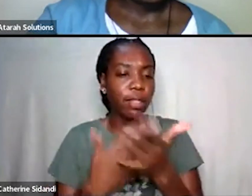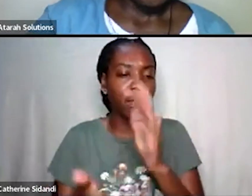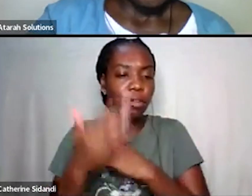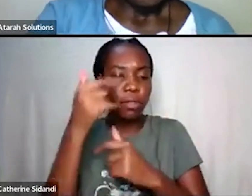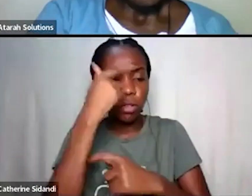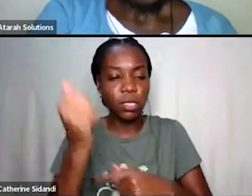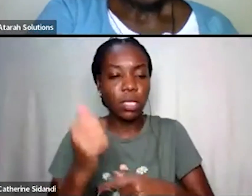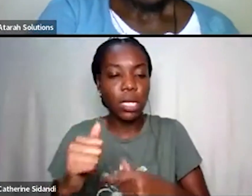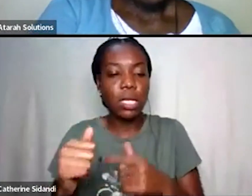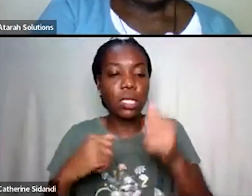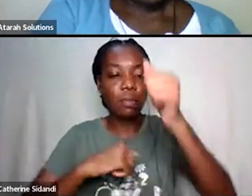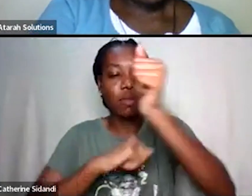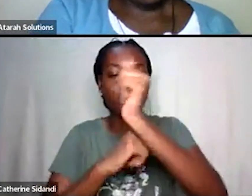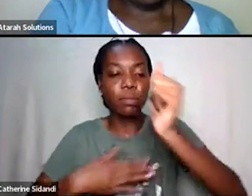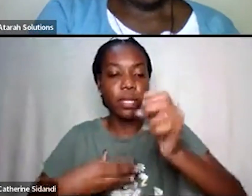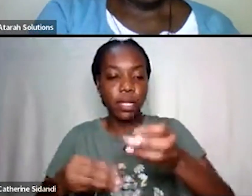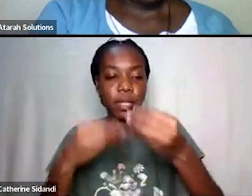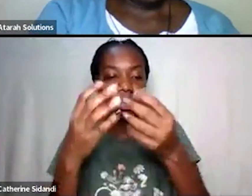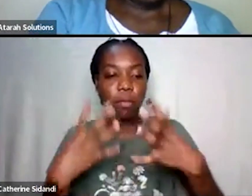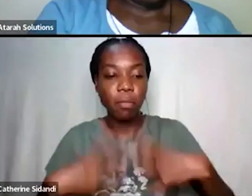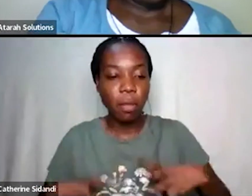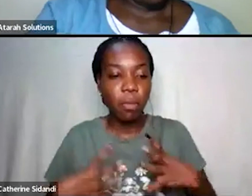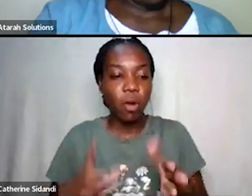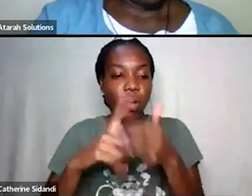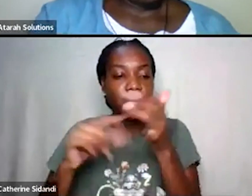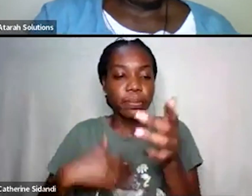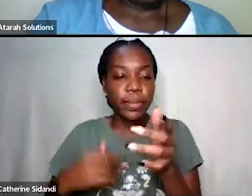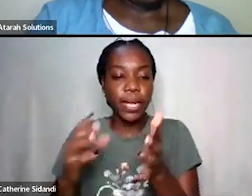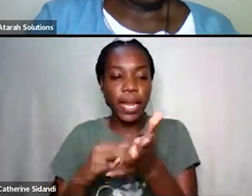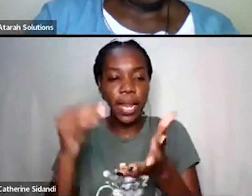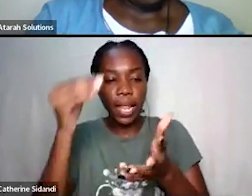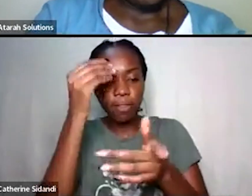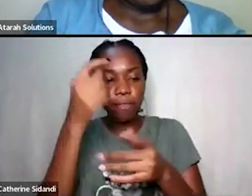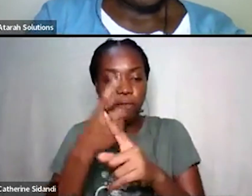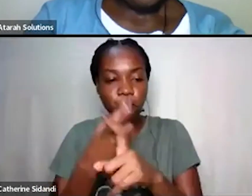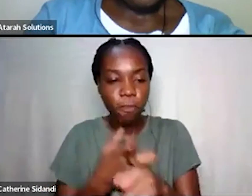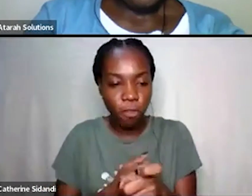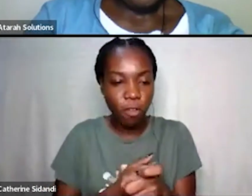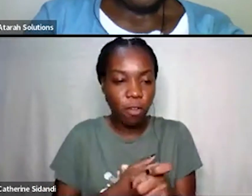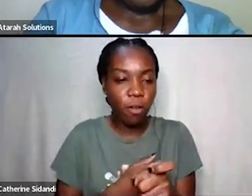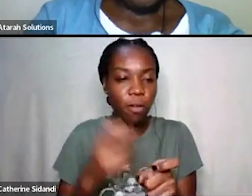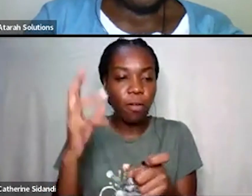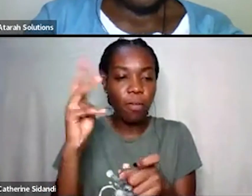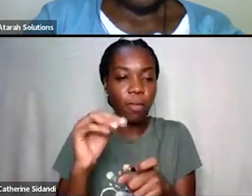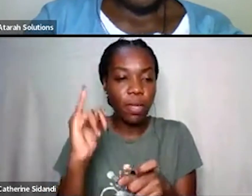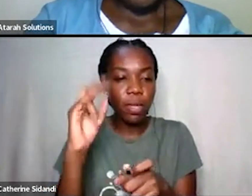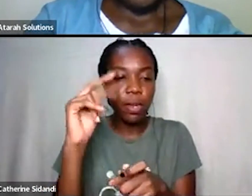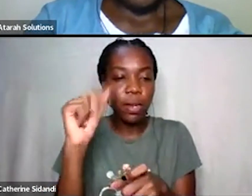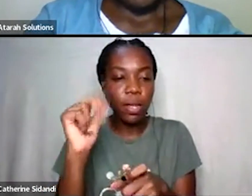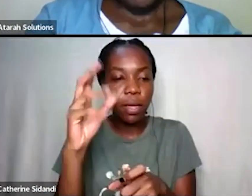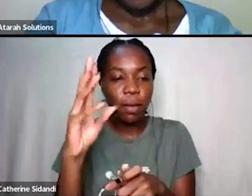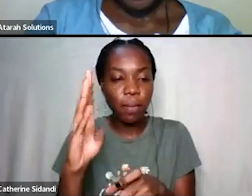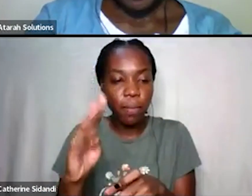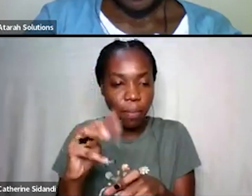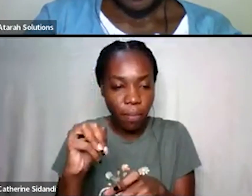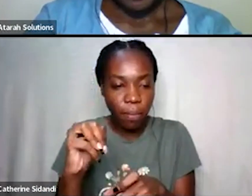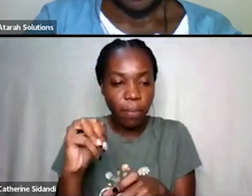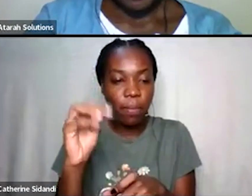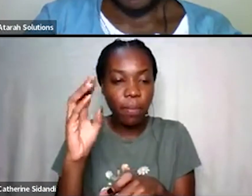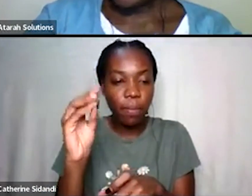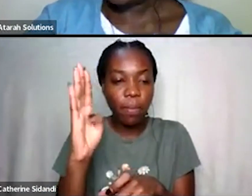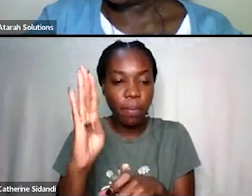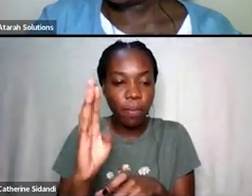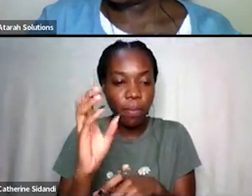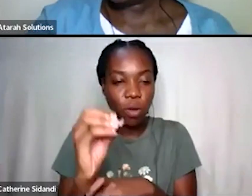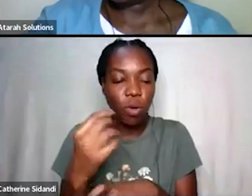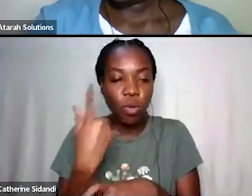people. What I learned from Pepe Minambo, who used to train us on how to do